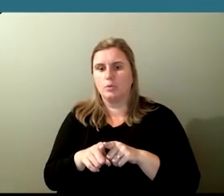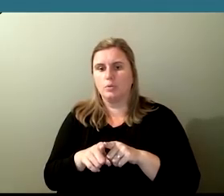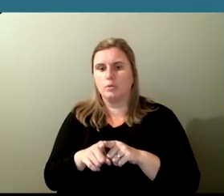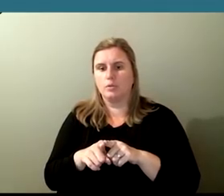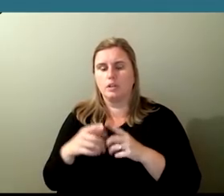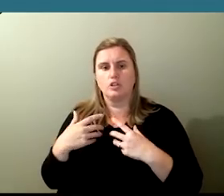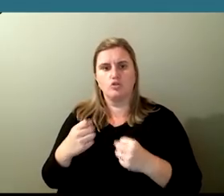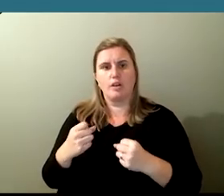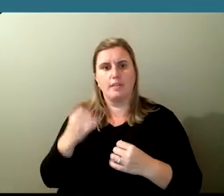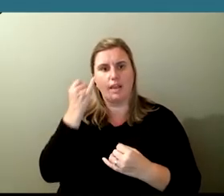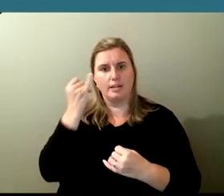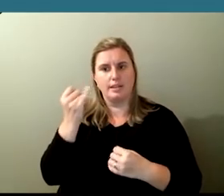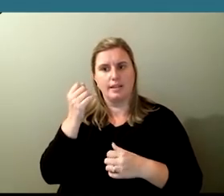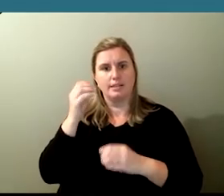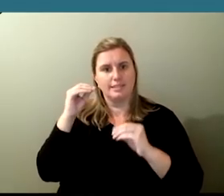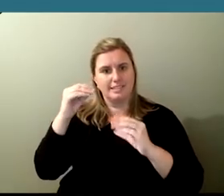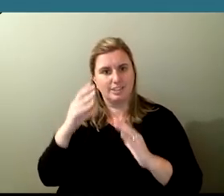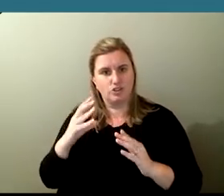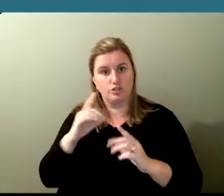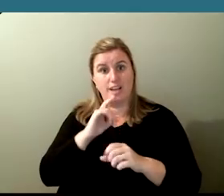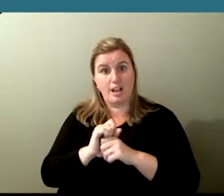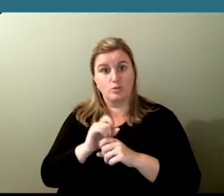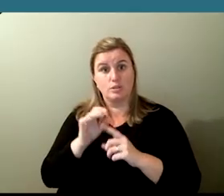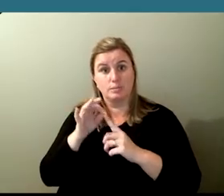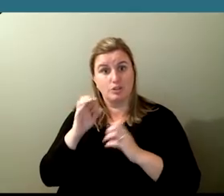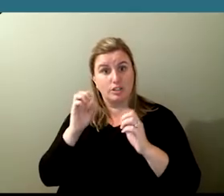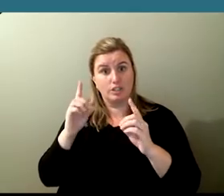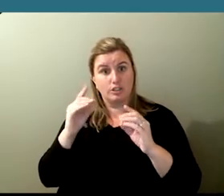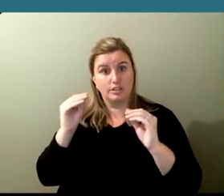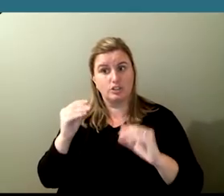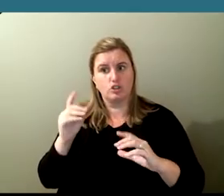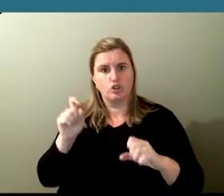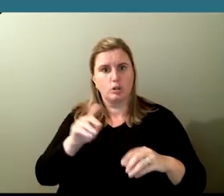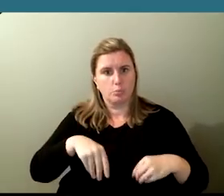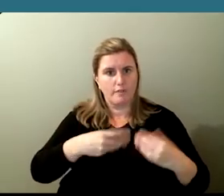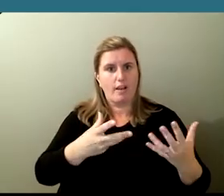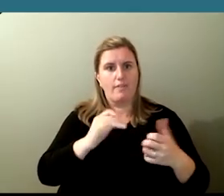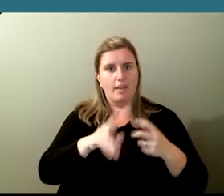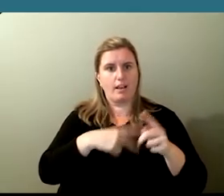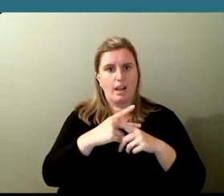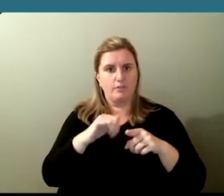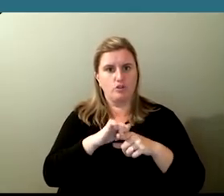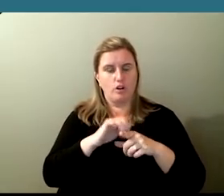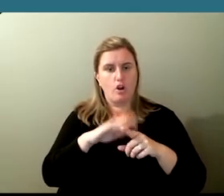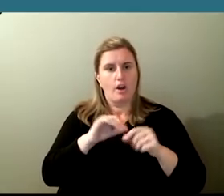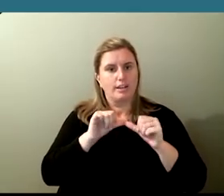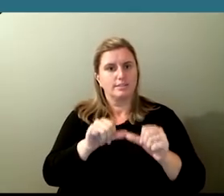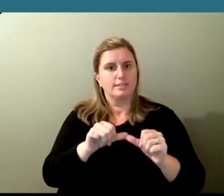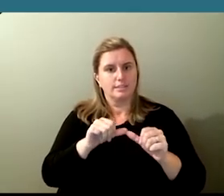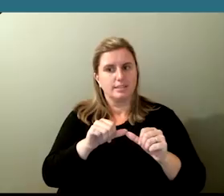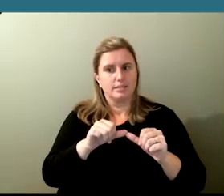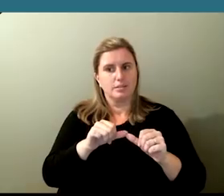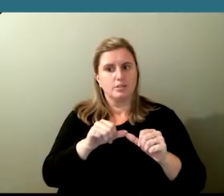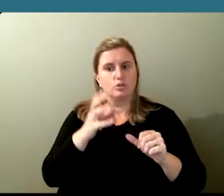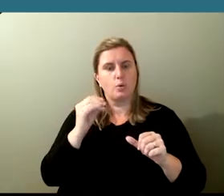strengthen the idea that teachers, actual special education teachers, could actually provide this kind of training on a consistent basis